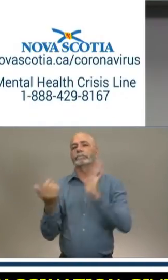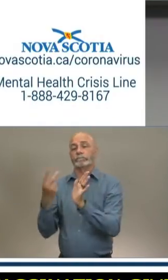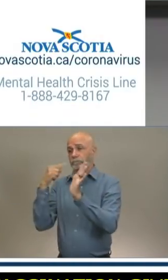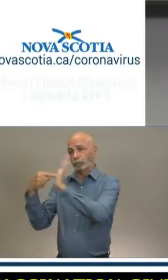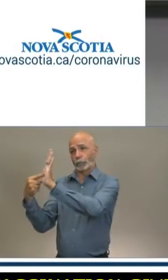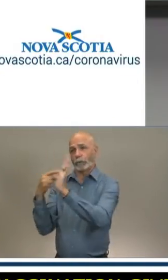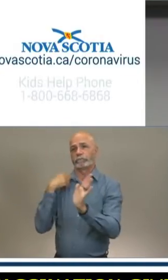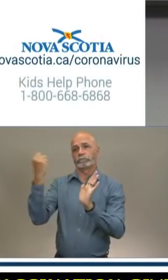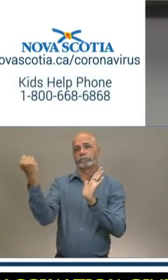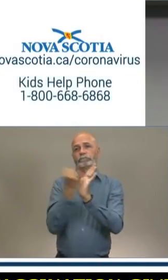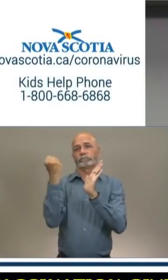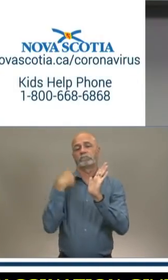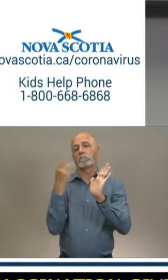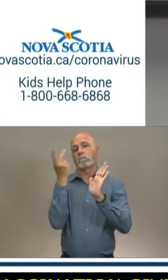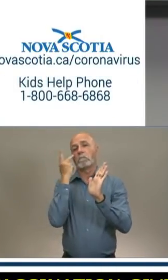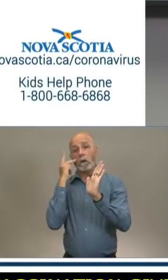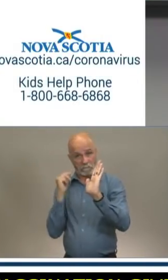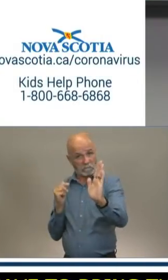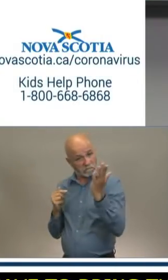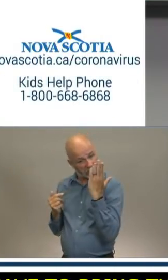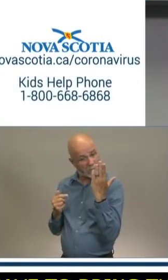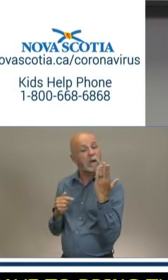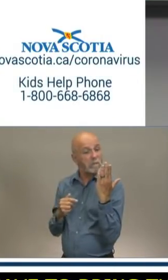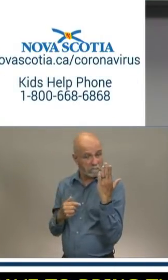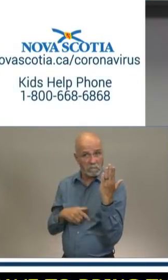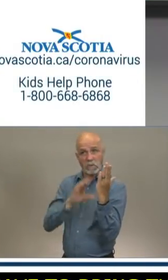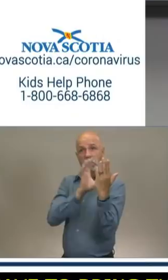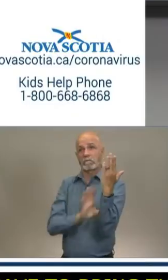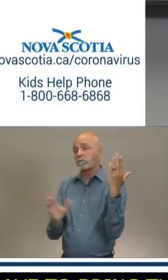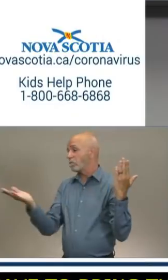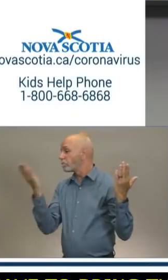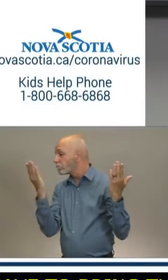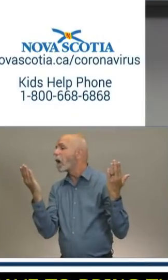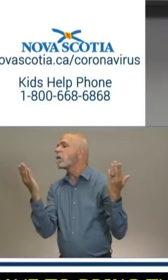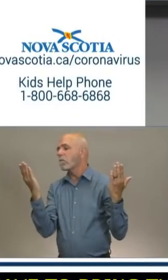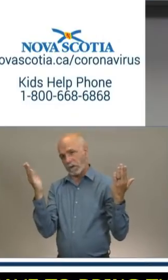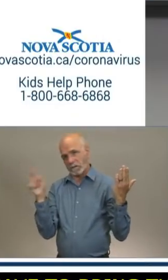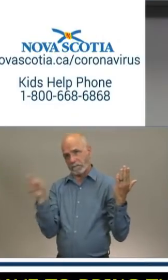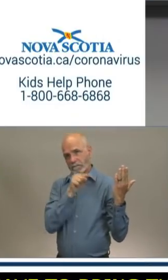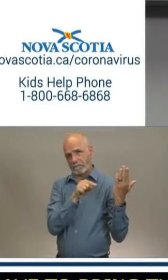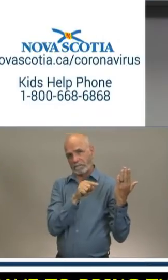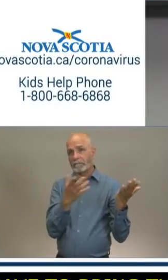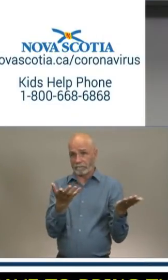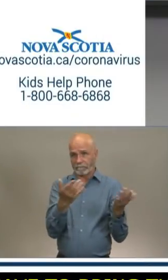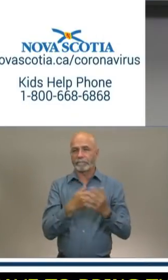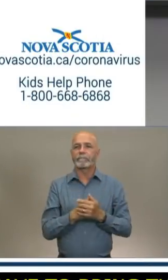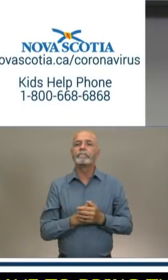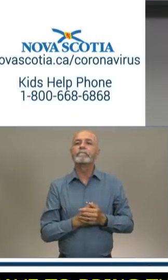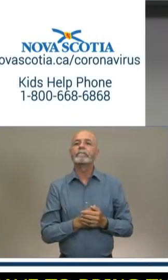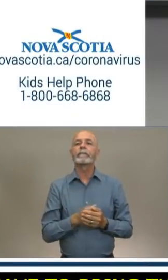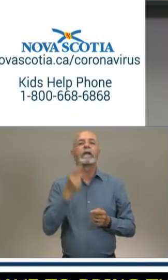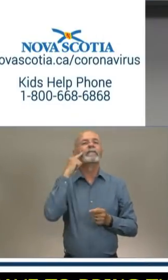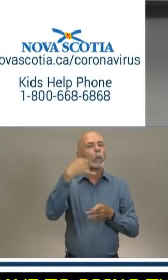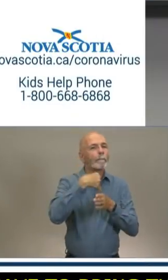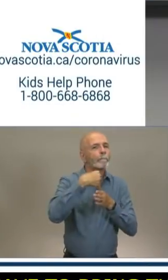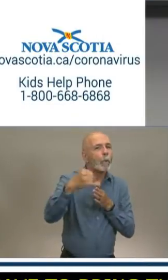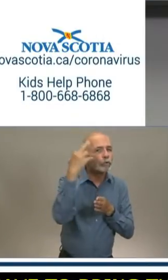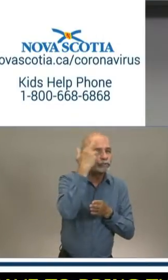actually provide that proof of vaccination a second time by one of our border officials.